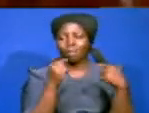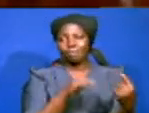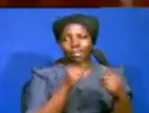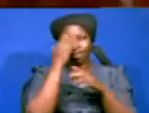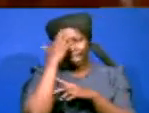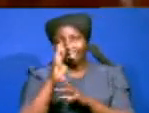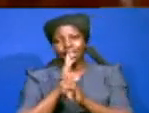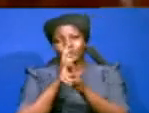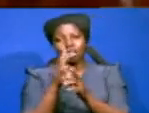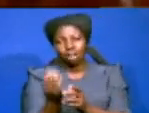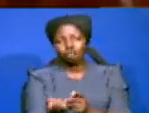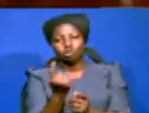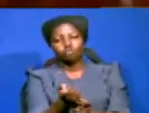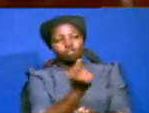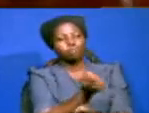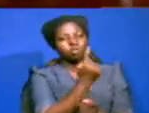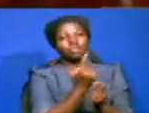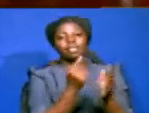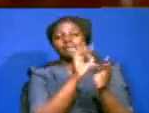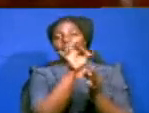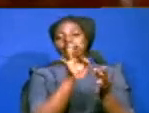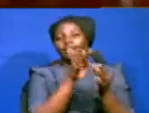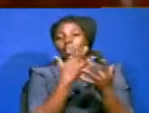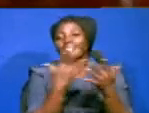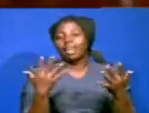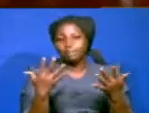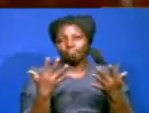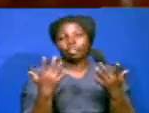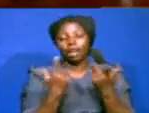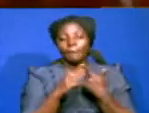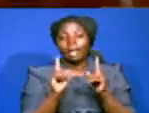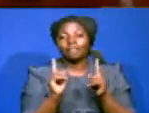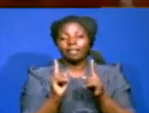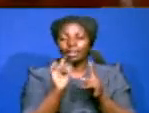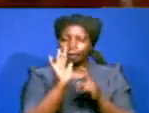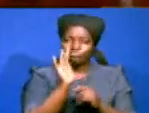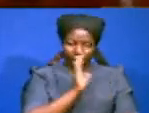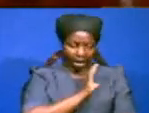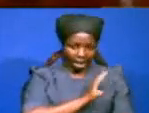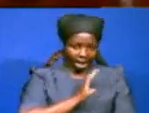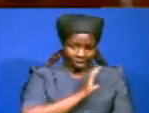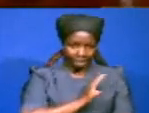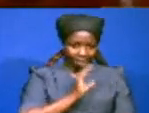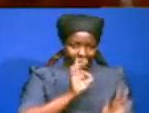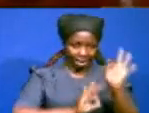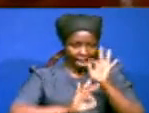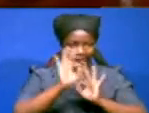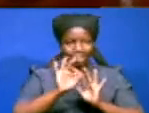out certain things, aspects. But in his characteristic style,